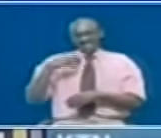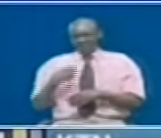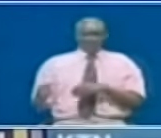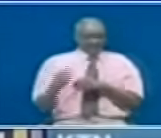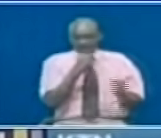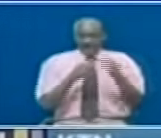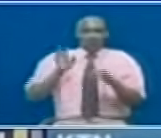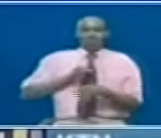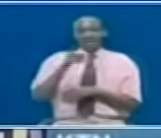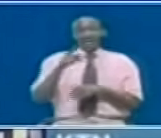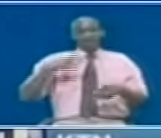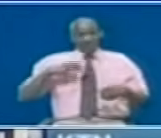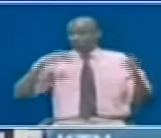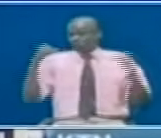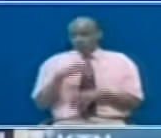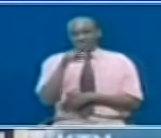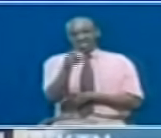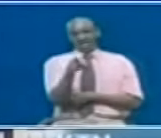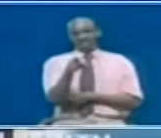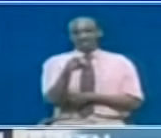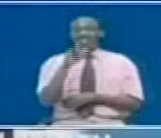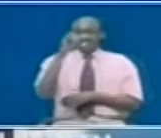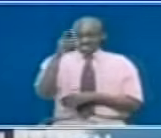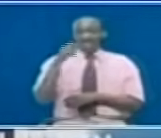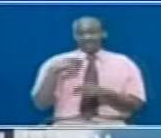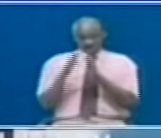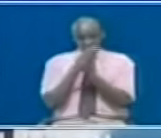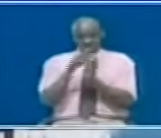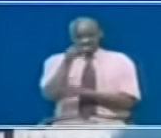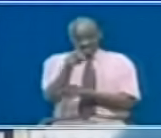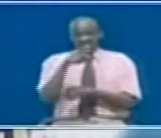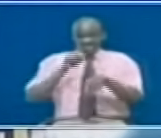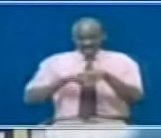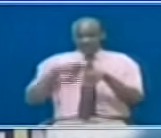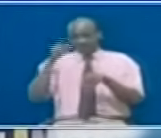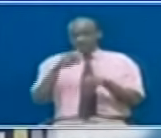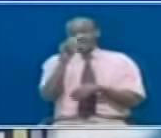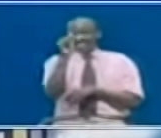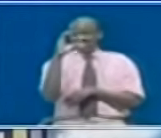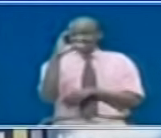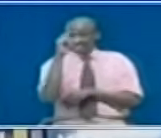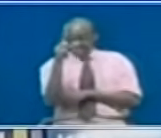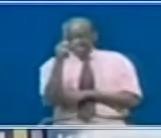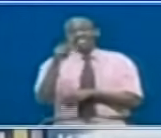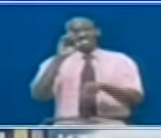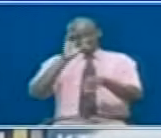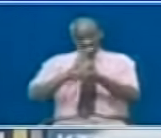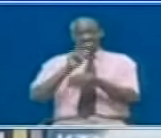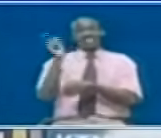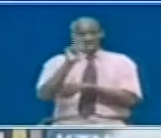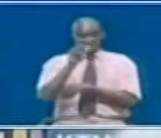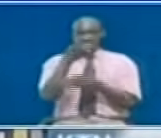as shocked residents watched. Ian Wafula reports on the incident that has rattled the Anglican diocese here in